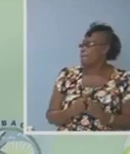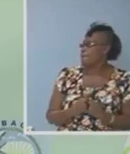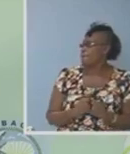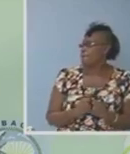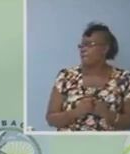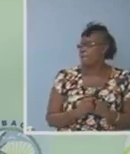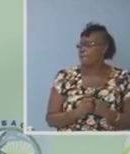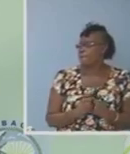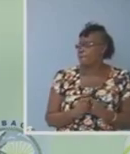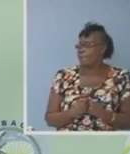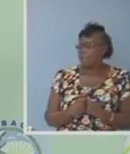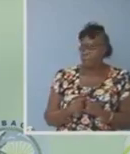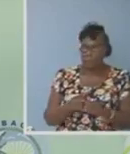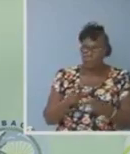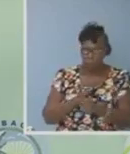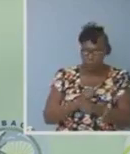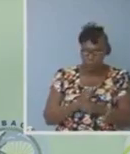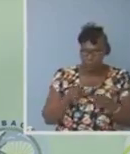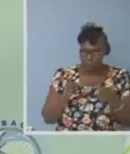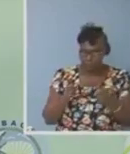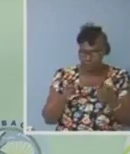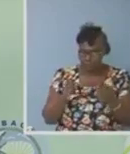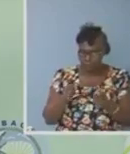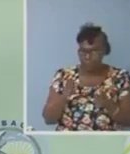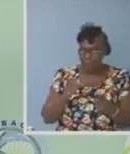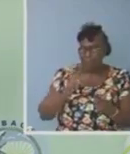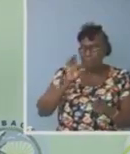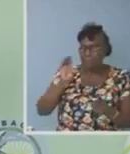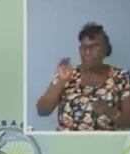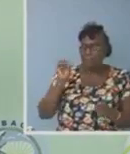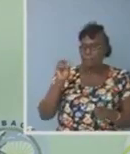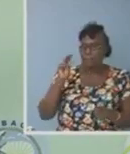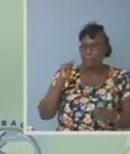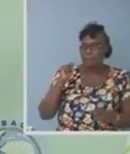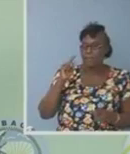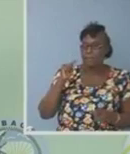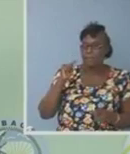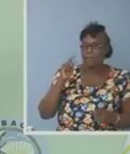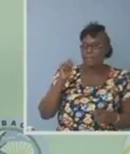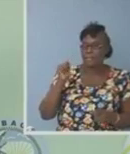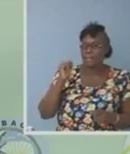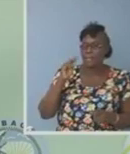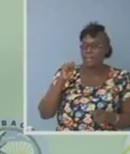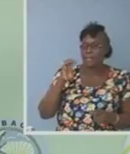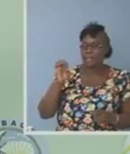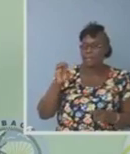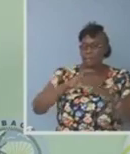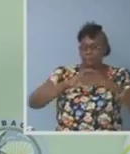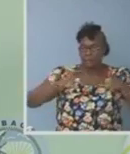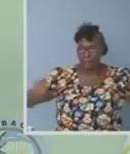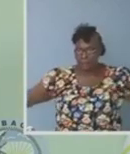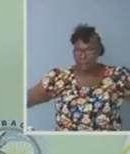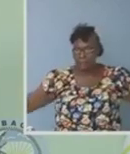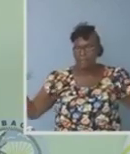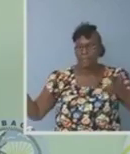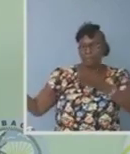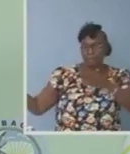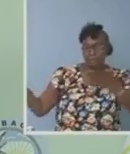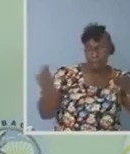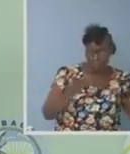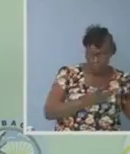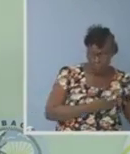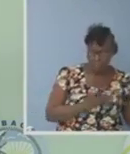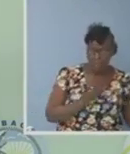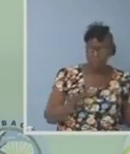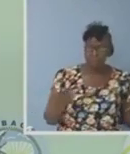to expedite the clearance of containers and goods, especially that was an initiative and